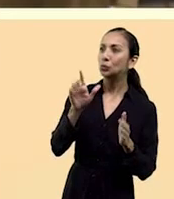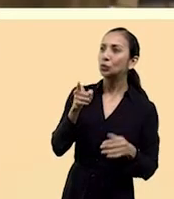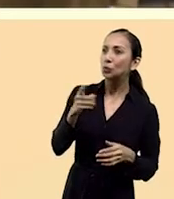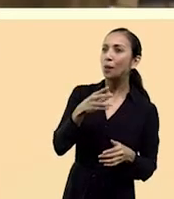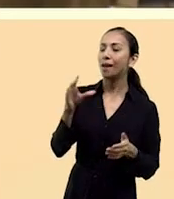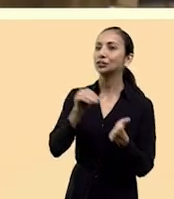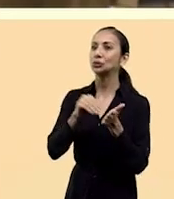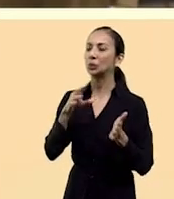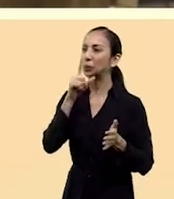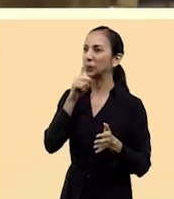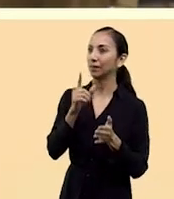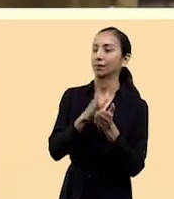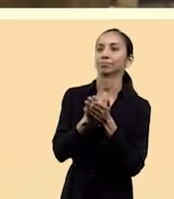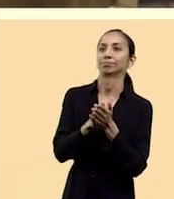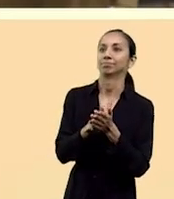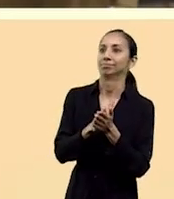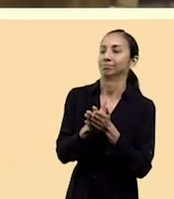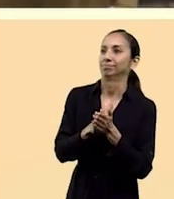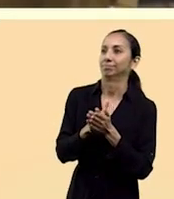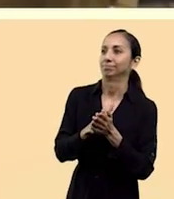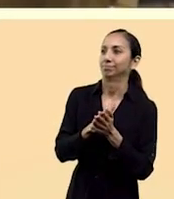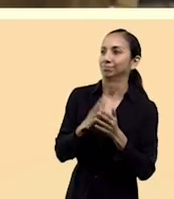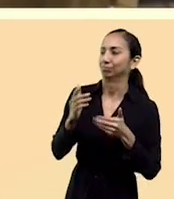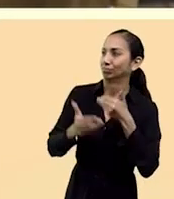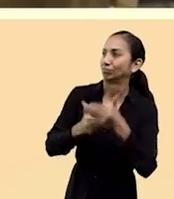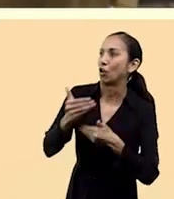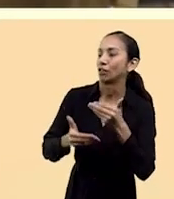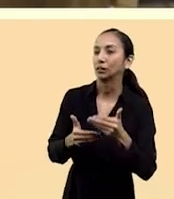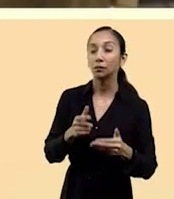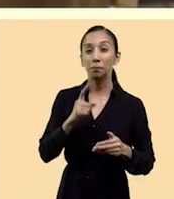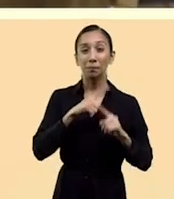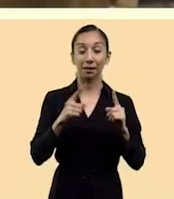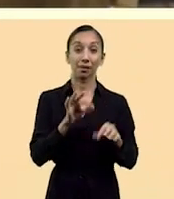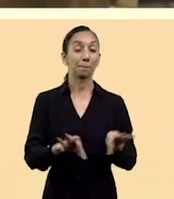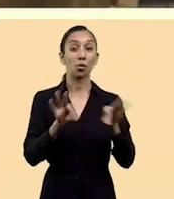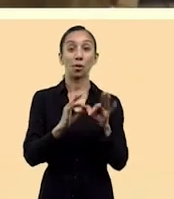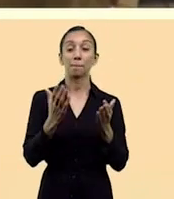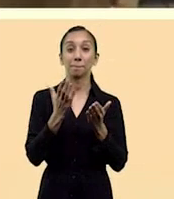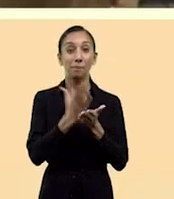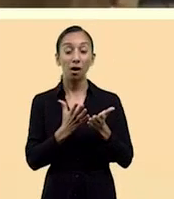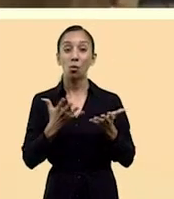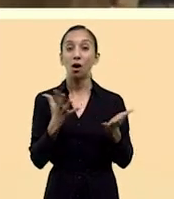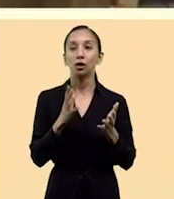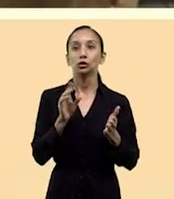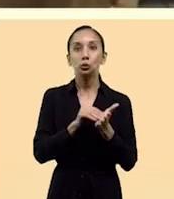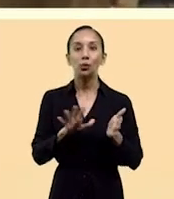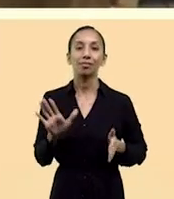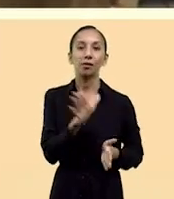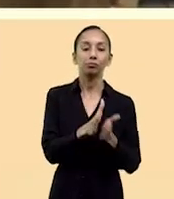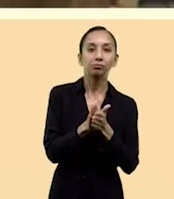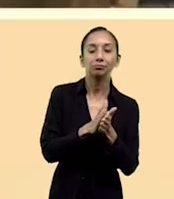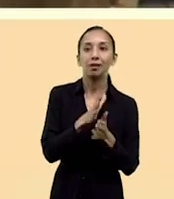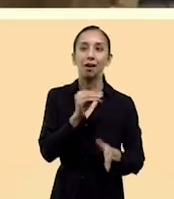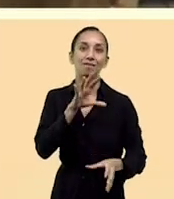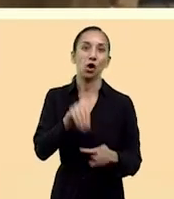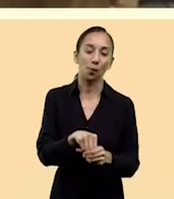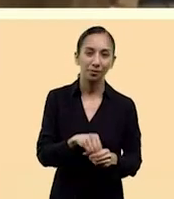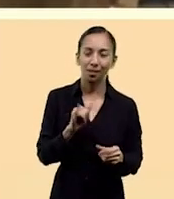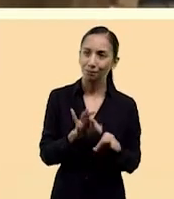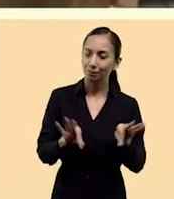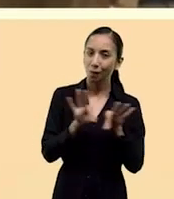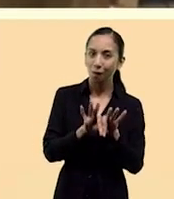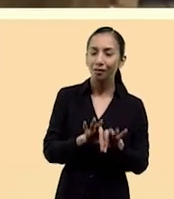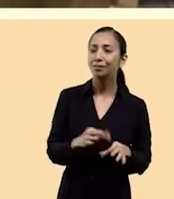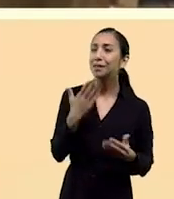grail for us is going to be engaging students in the learning, in the journey, and it's going to be different. Well, listen, thank you so much for sharing. I look forward to